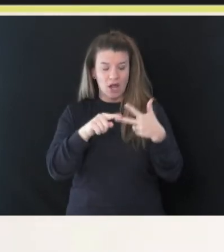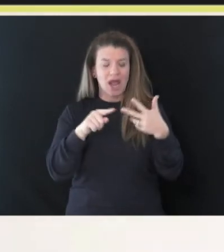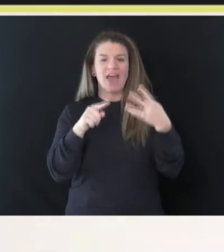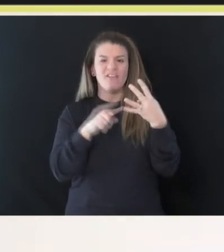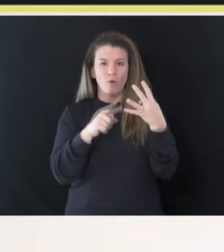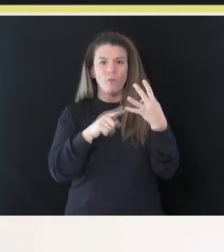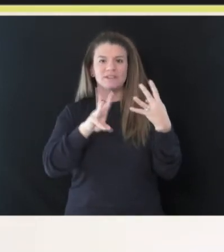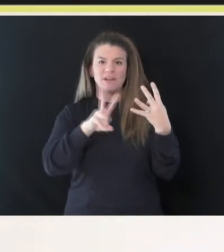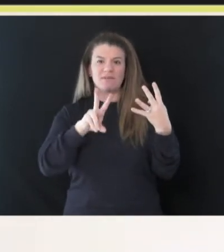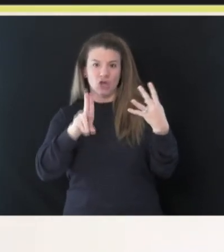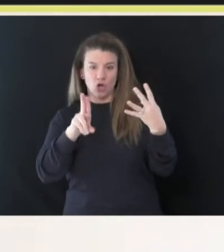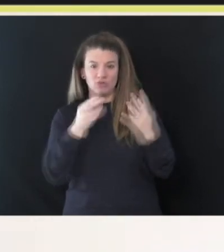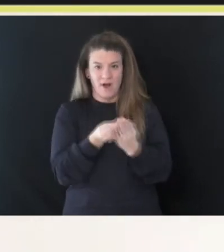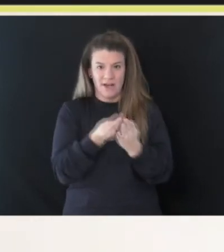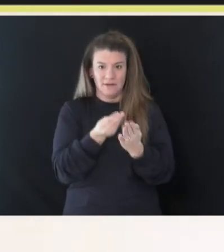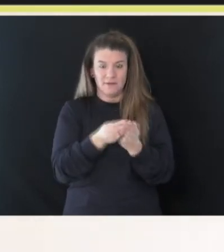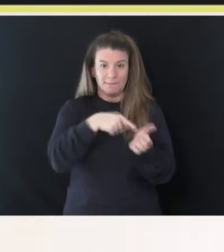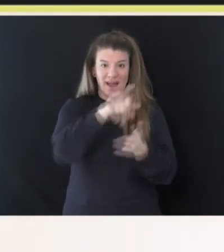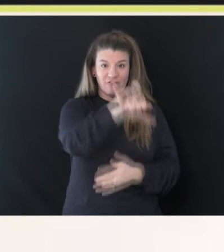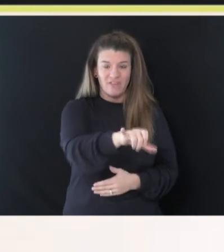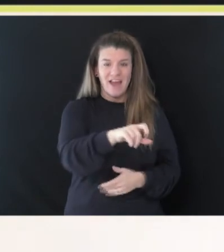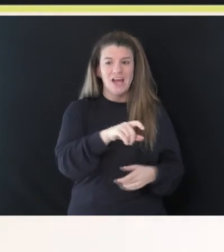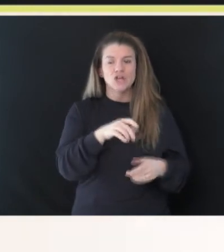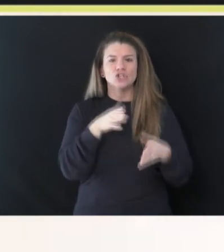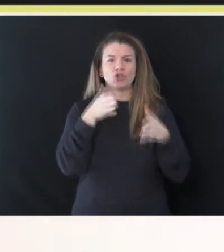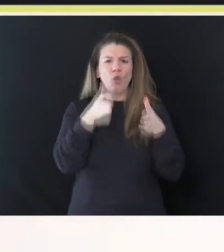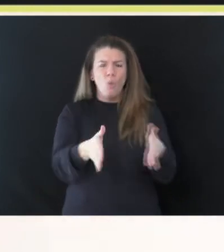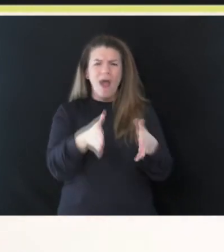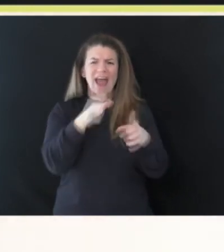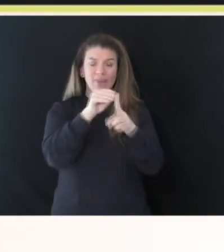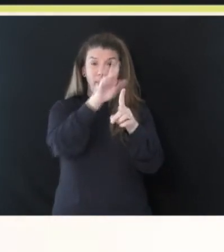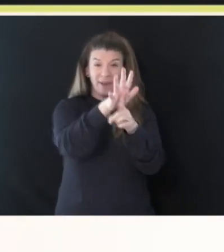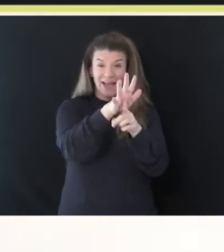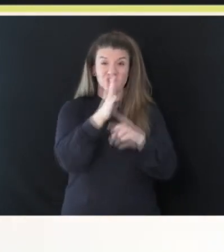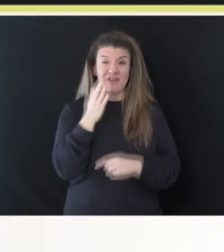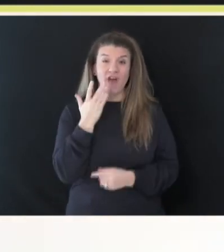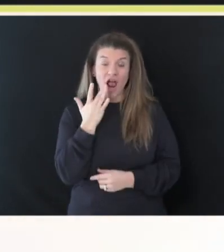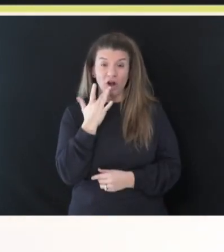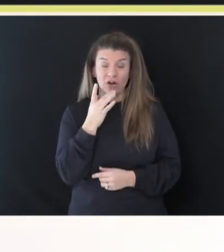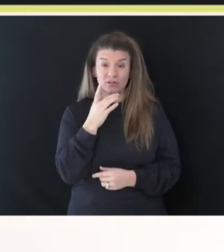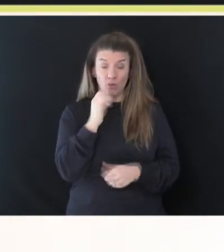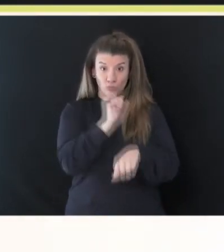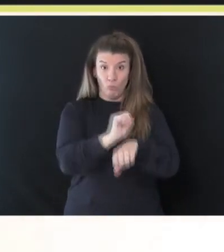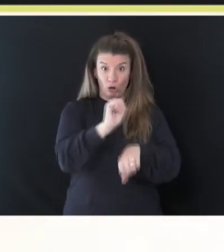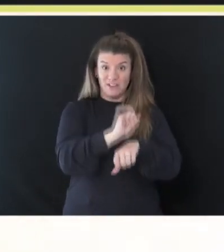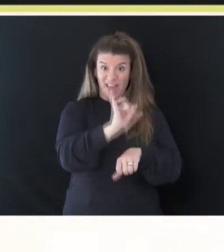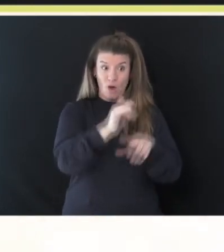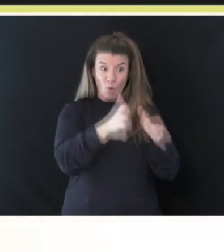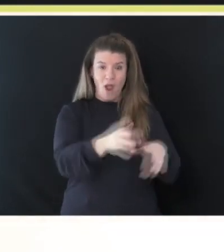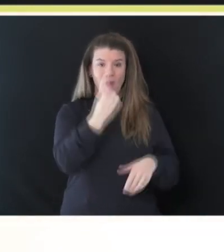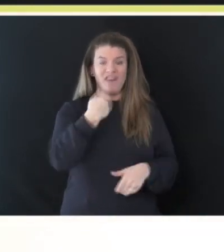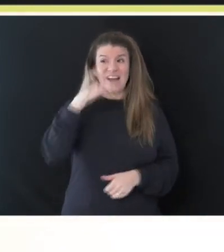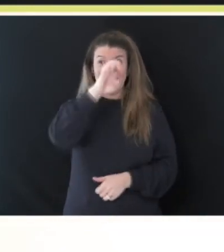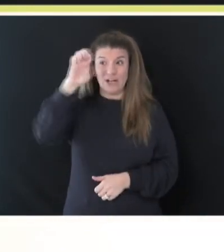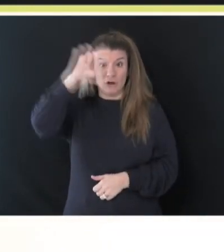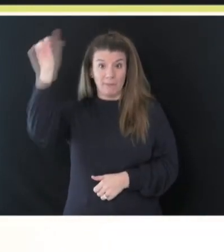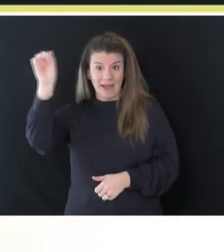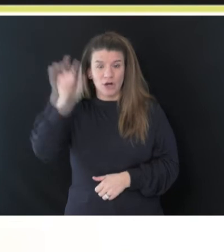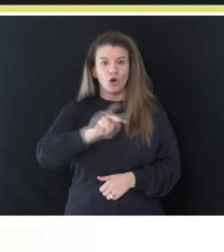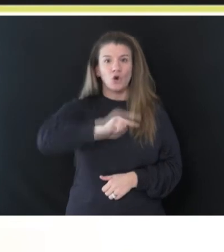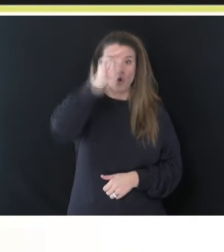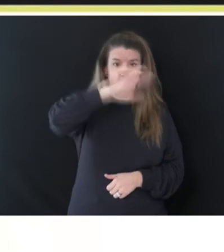WVU. And so the way the population of color is, we have 1 team in the Eastern Panhandle, 1 up